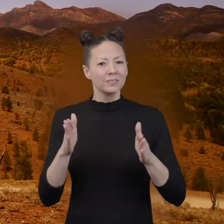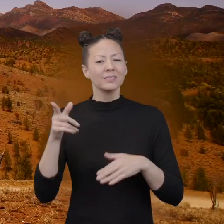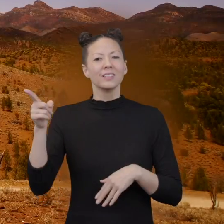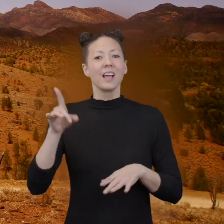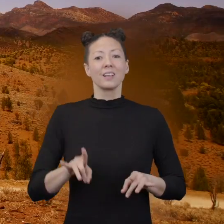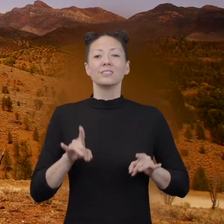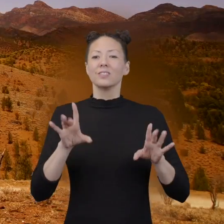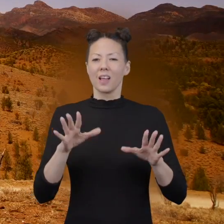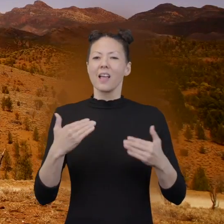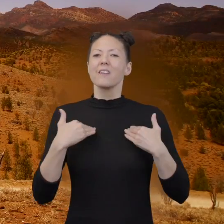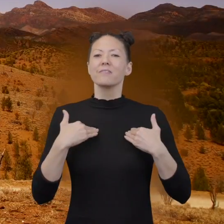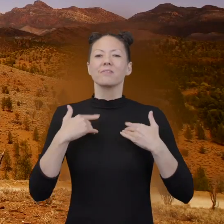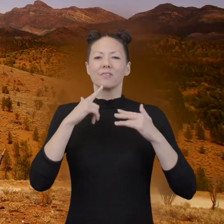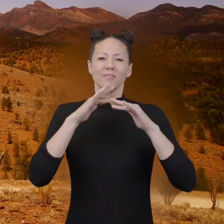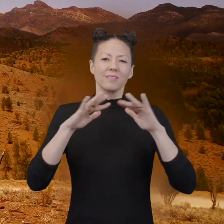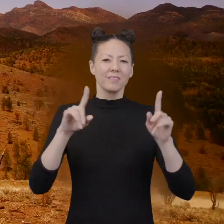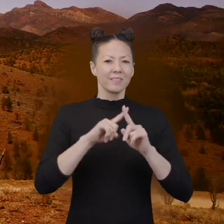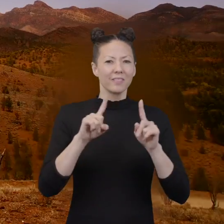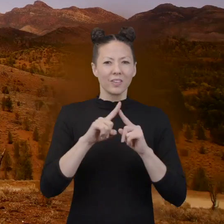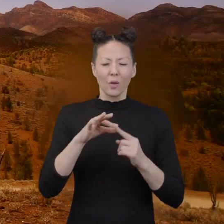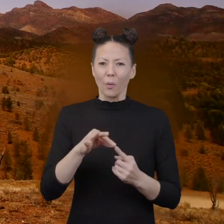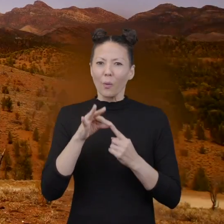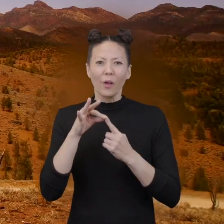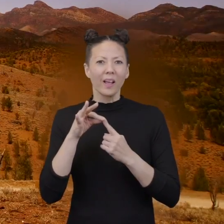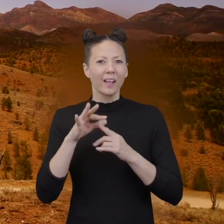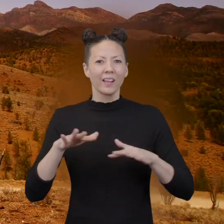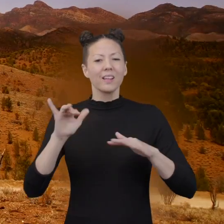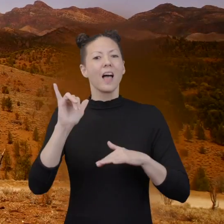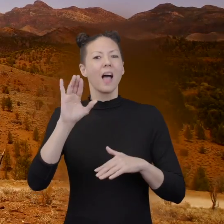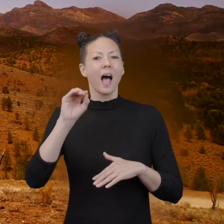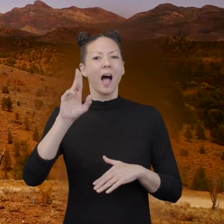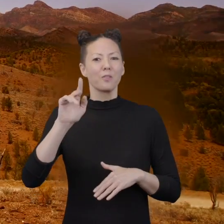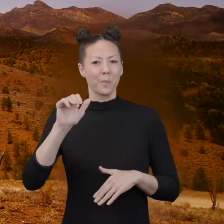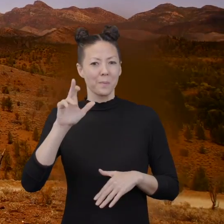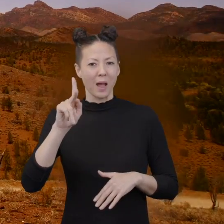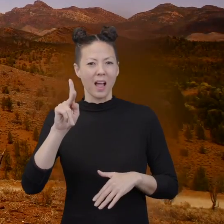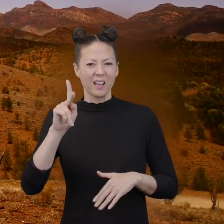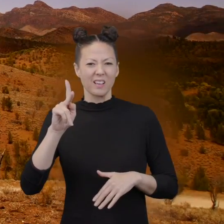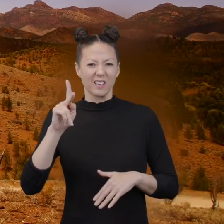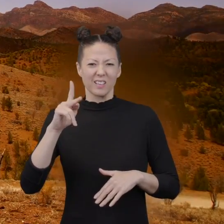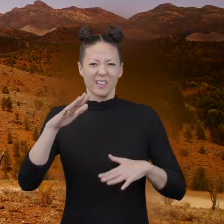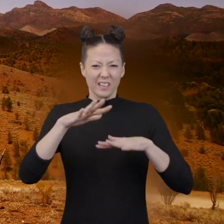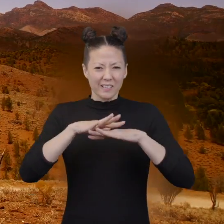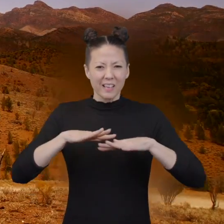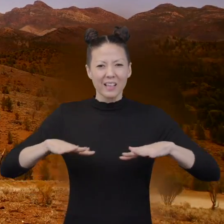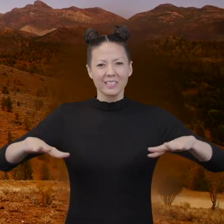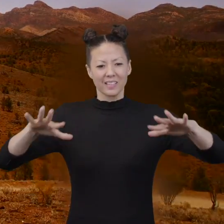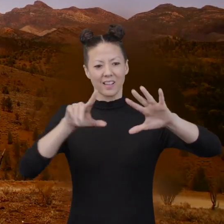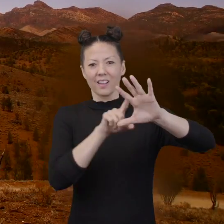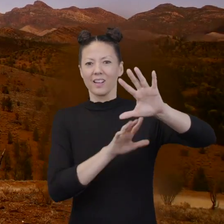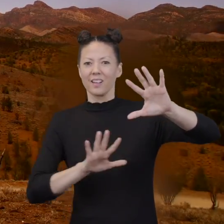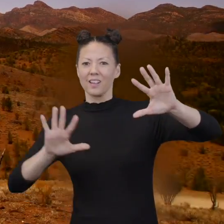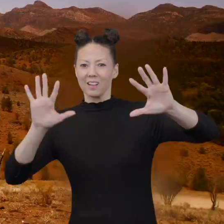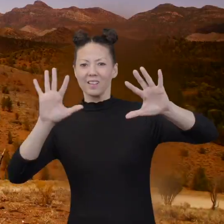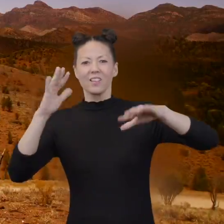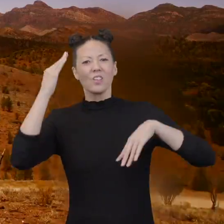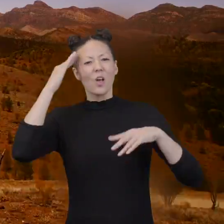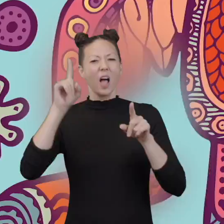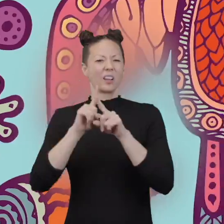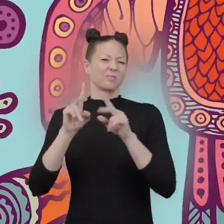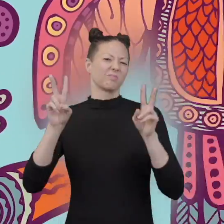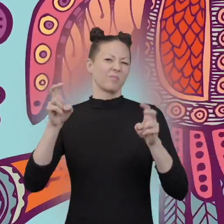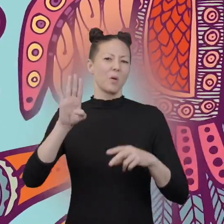have a lot of really unique things, like the outback, which is a vast, remote part of the continent, also known as the